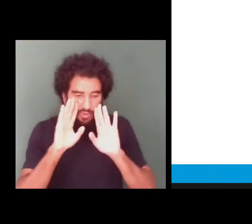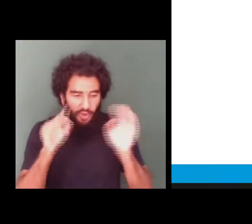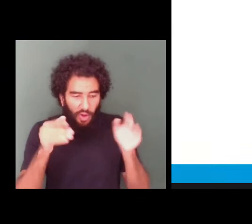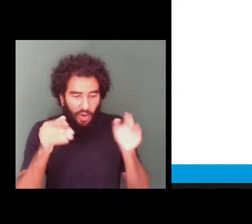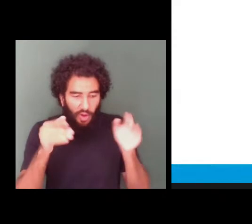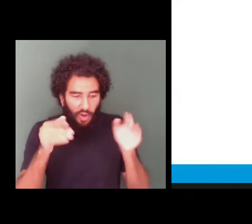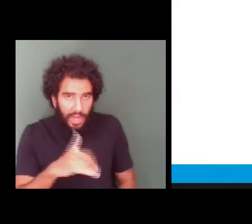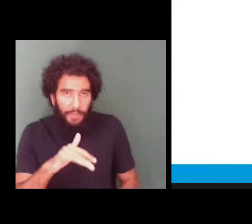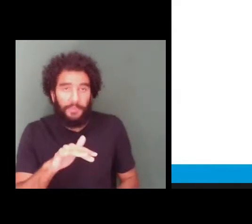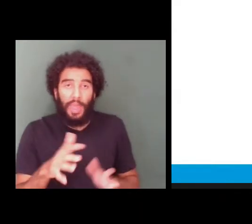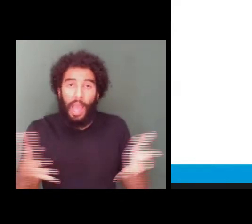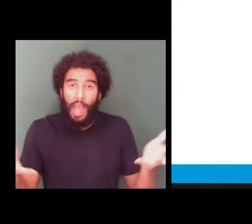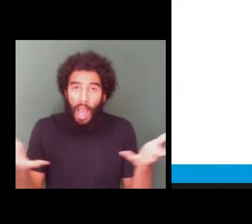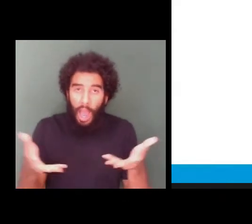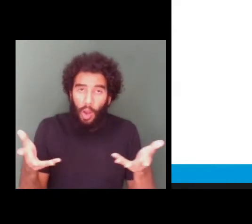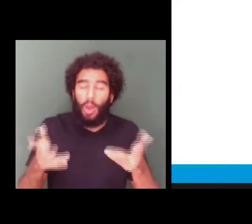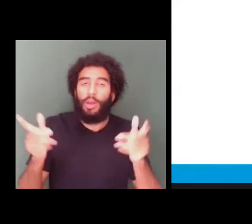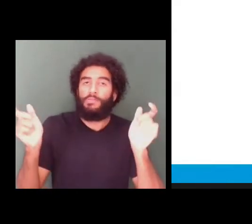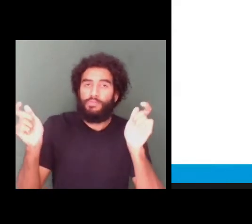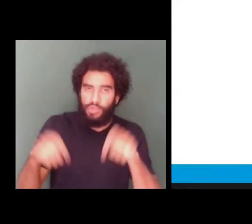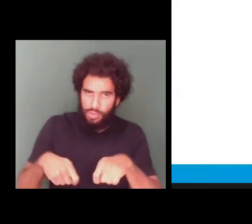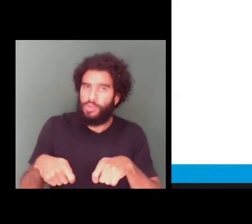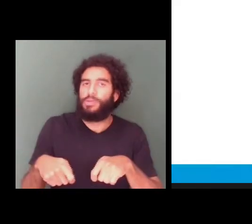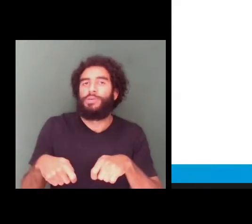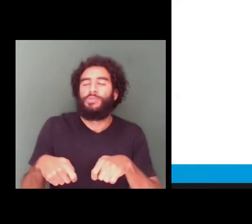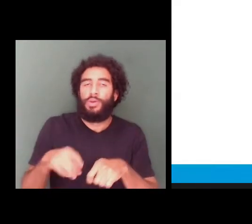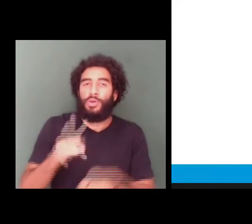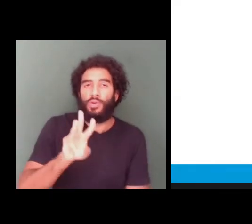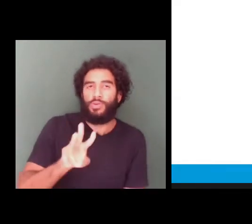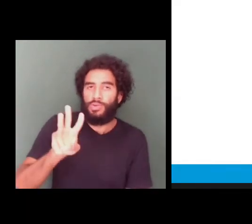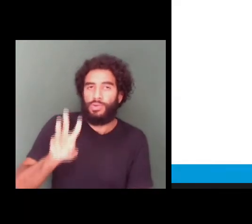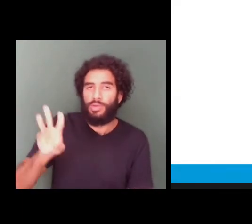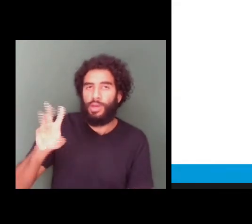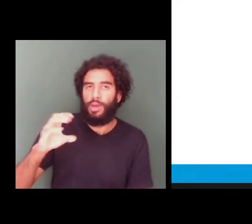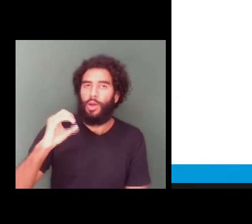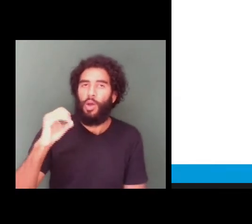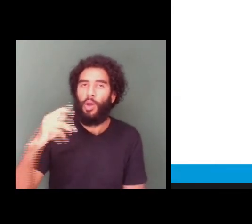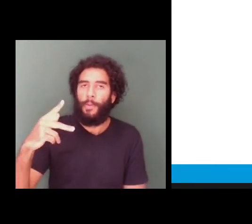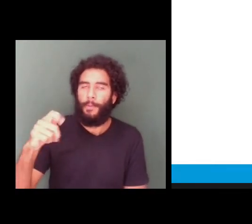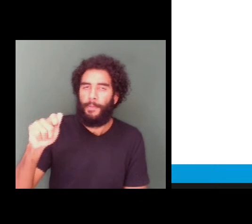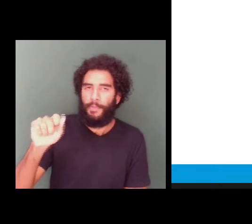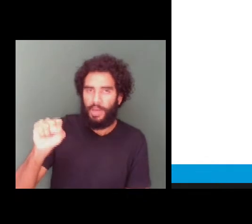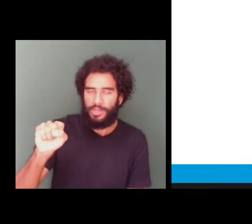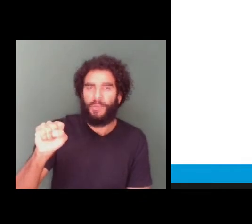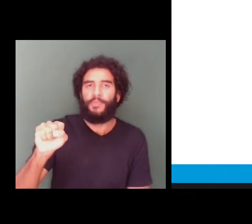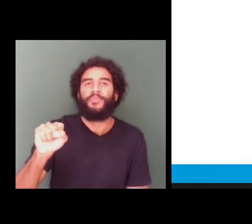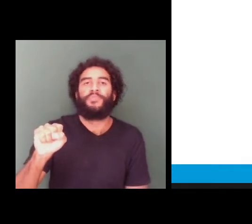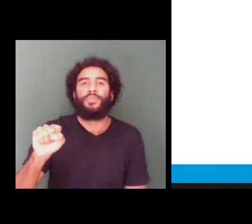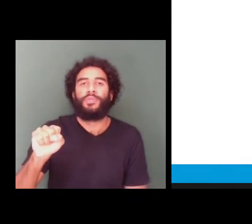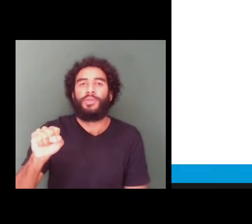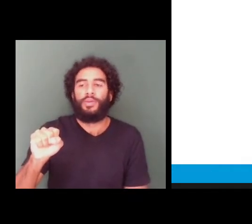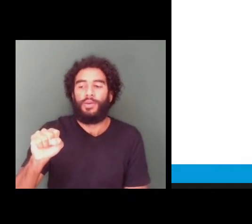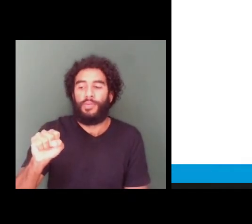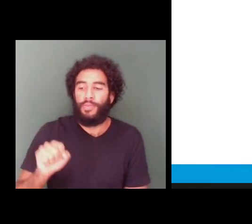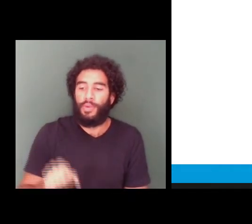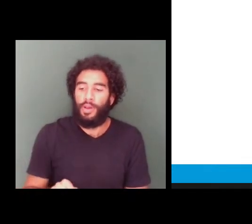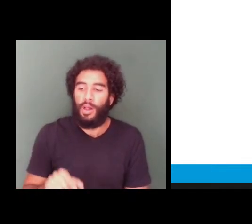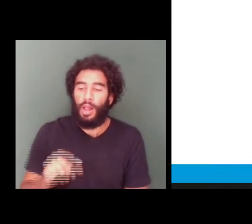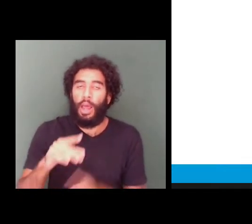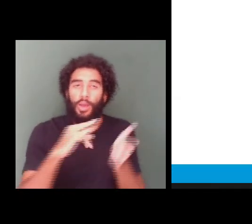our decisions on child feeding is now made available in the PAHO